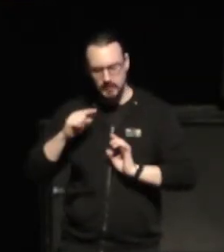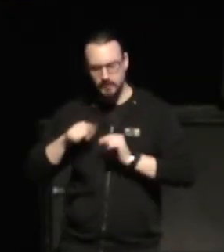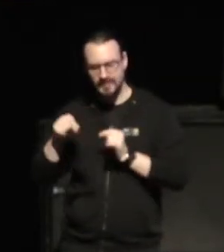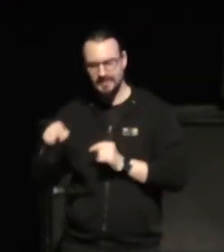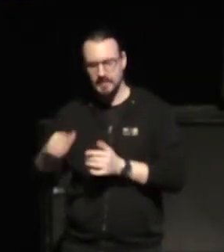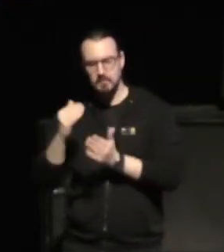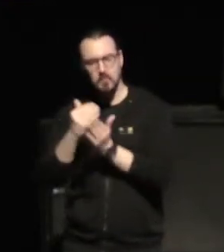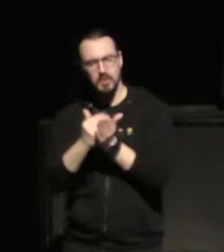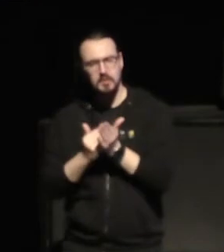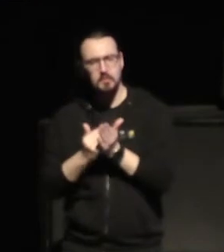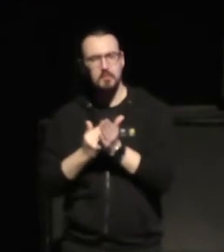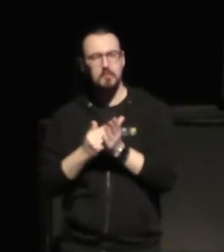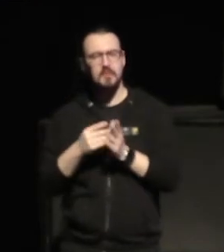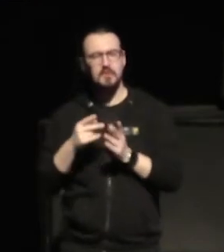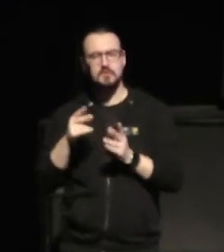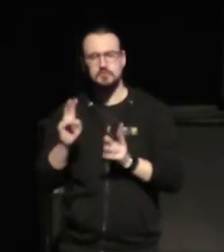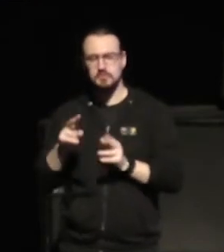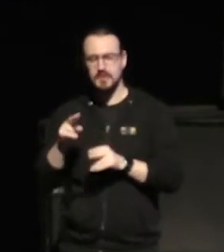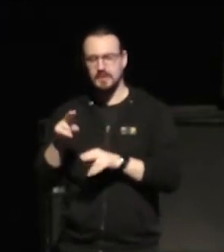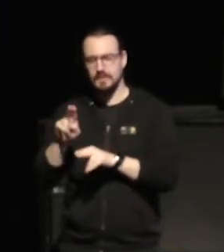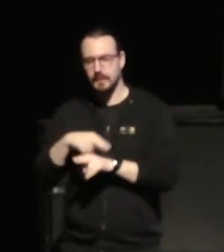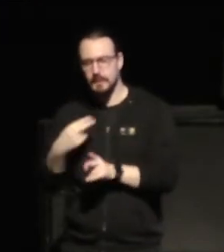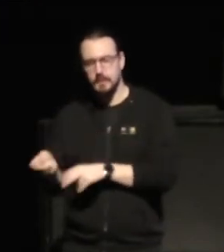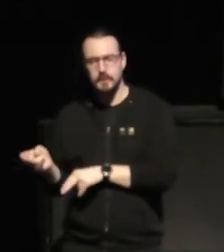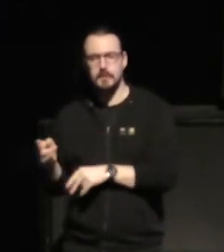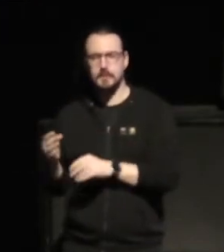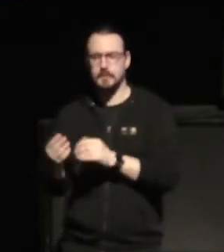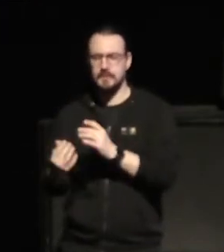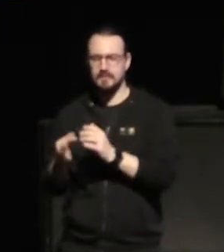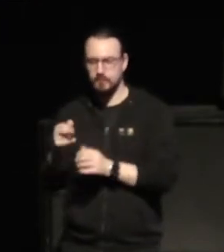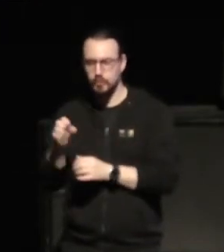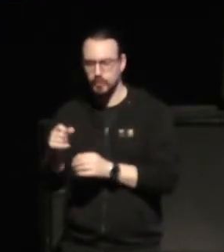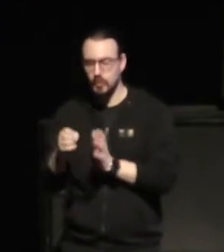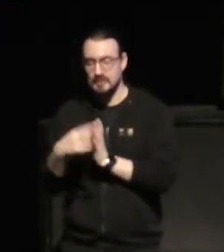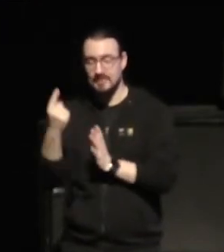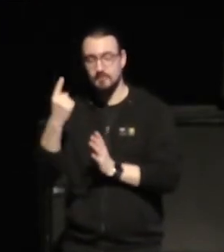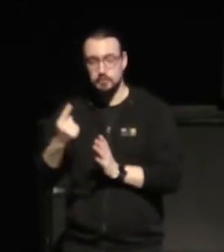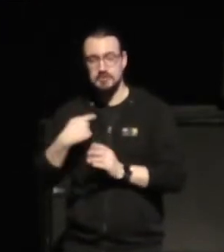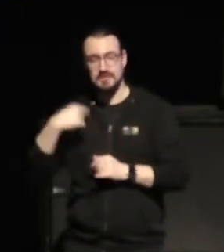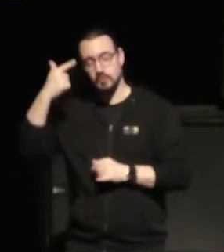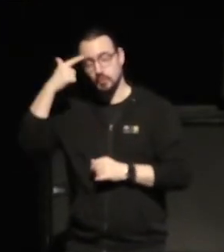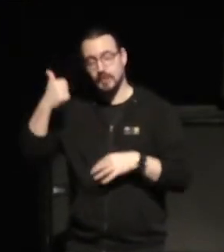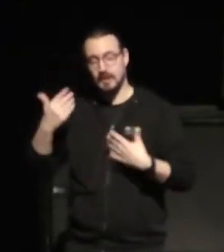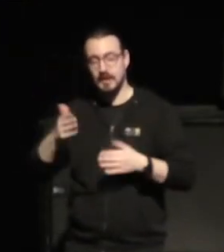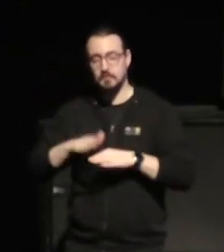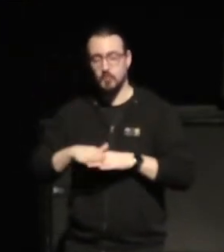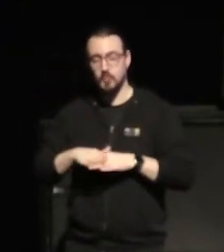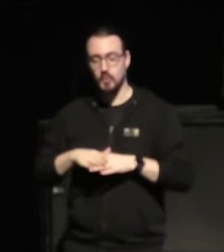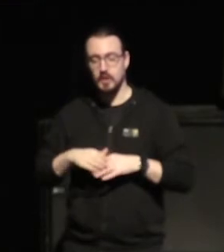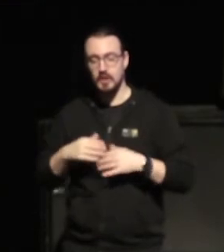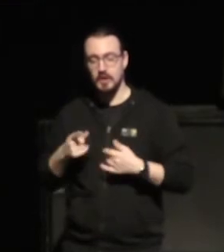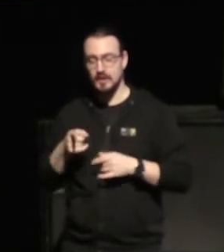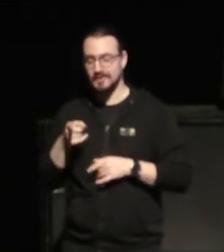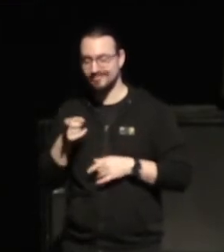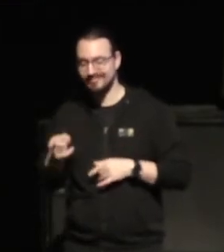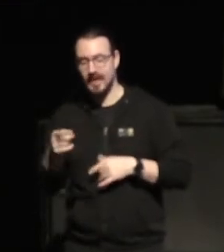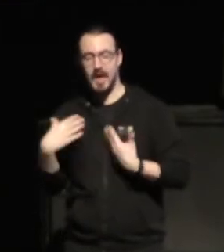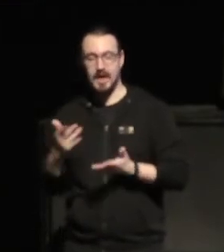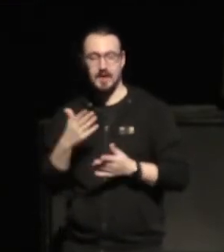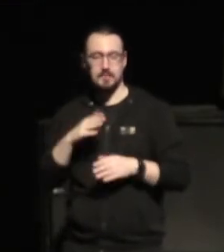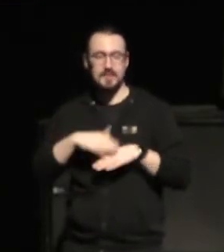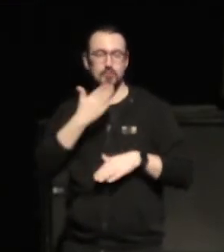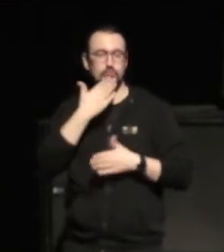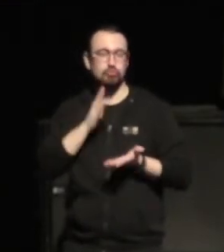developing this program of the native seeds because the first approach is that we do believe that these ones are the